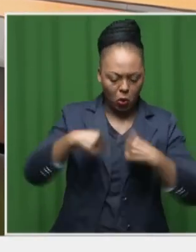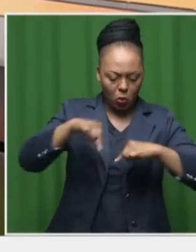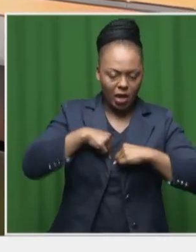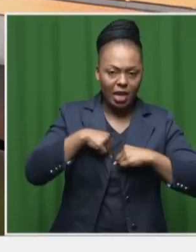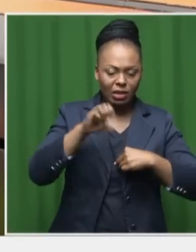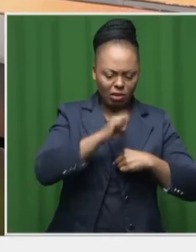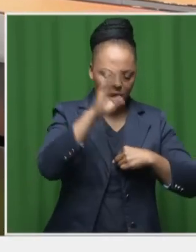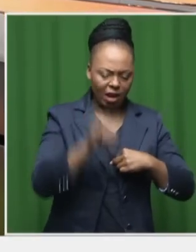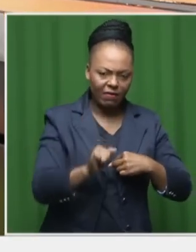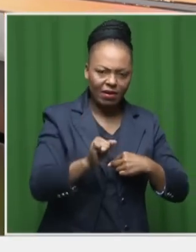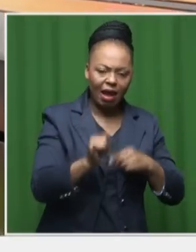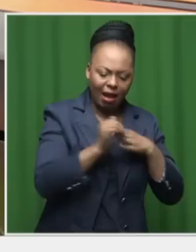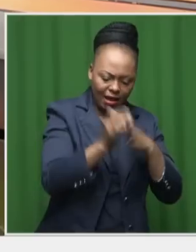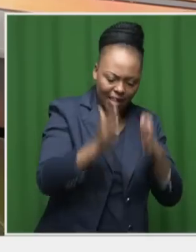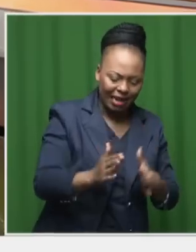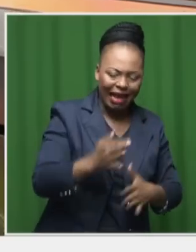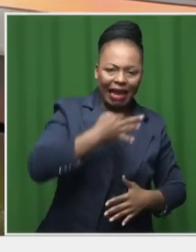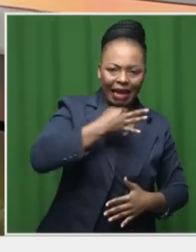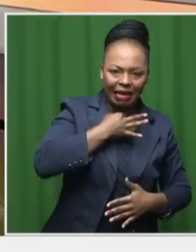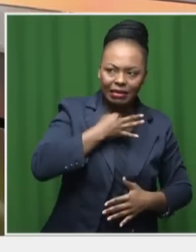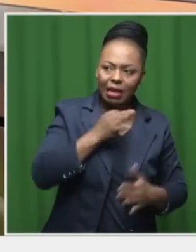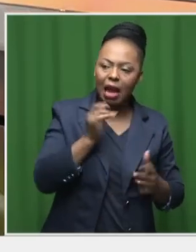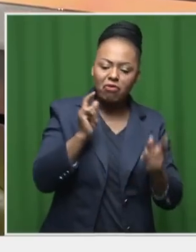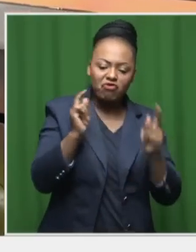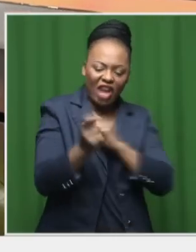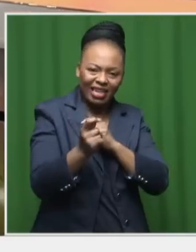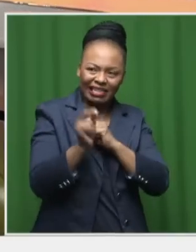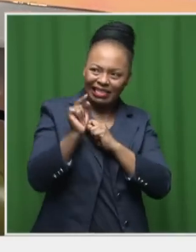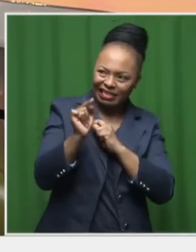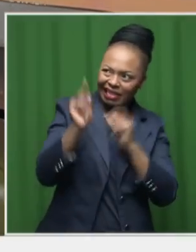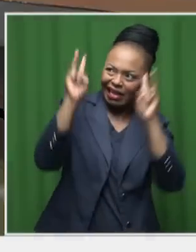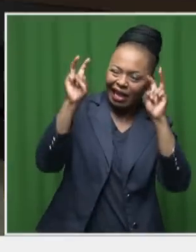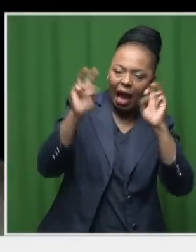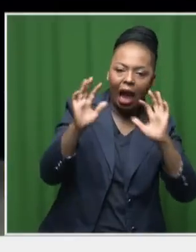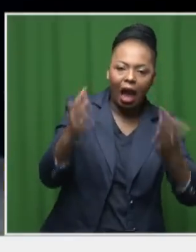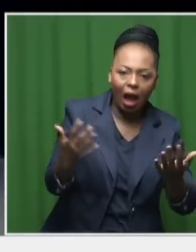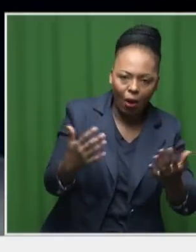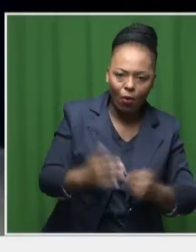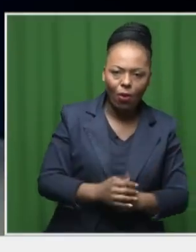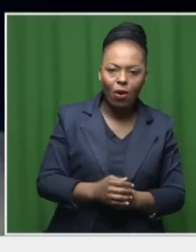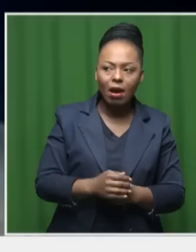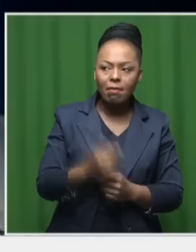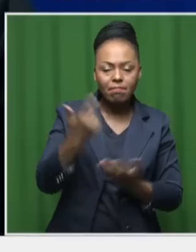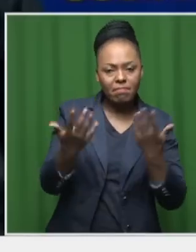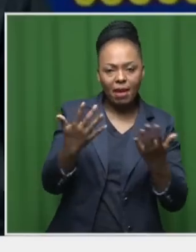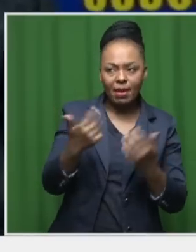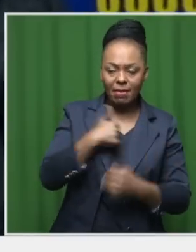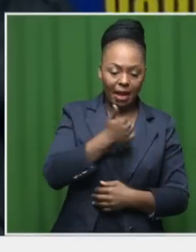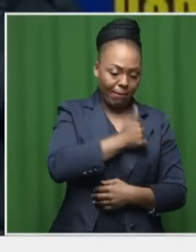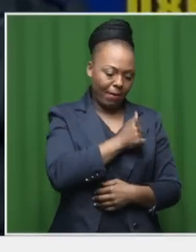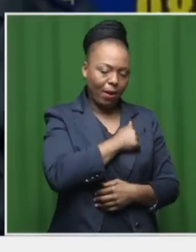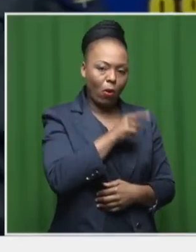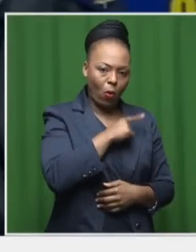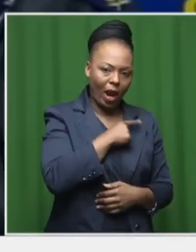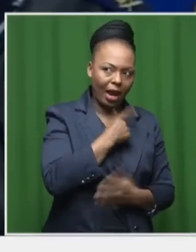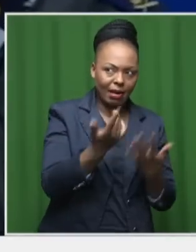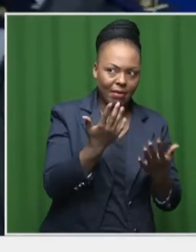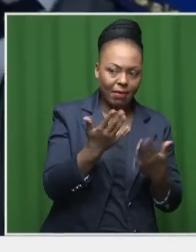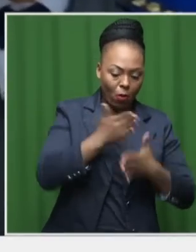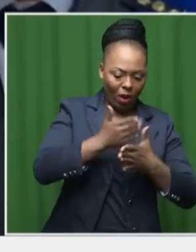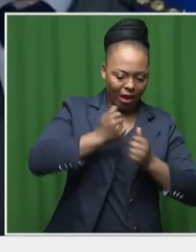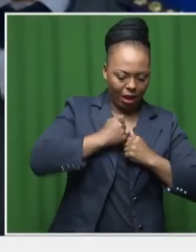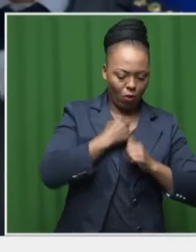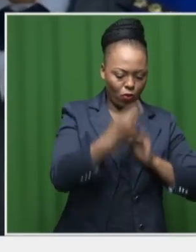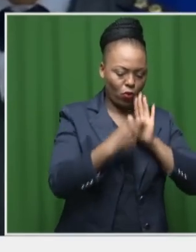risk leaders in order to turn that narrative around. And I'm very privileged, and maybe it's the circles that I work in, also being